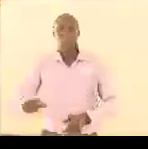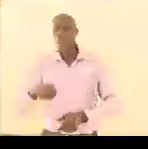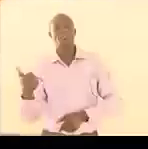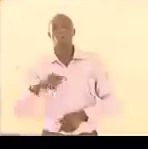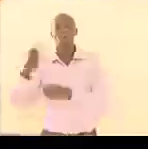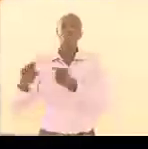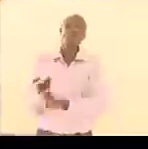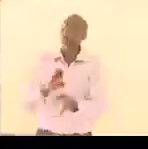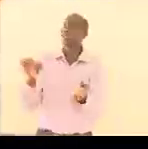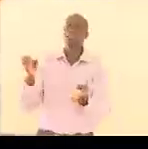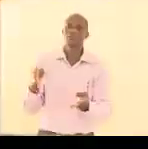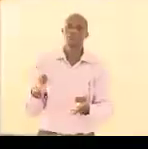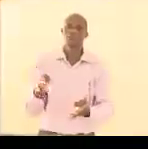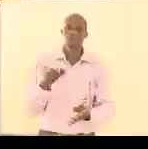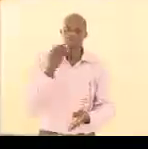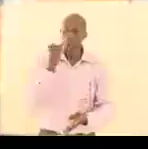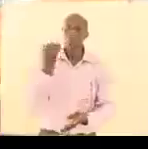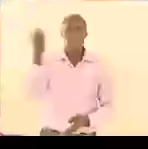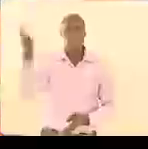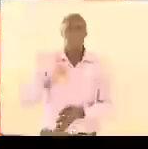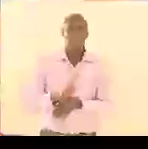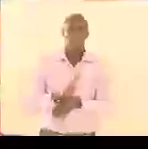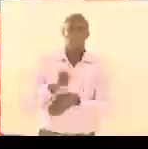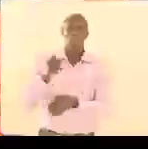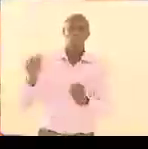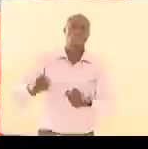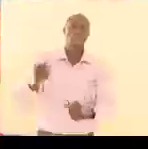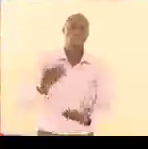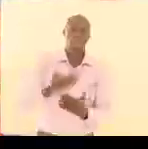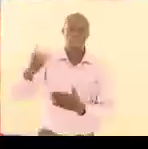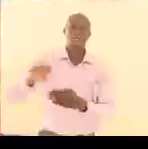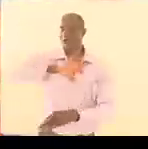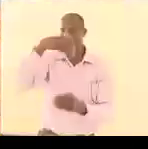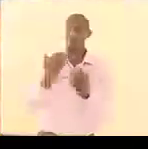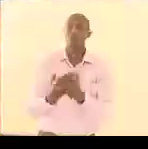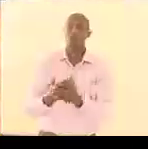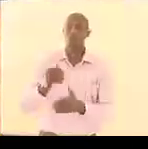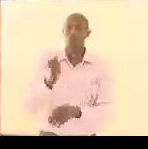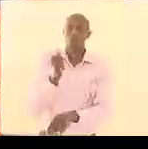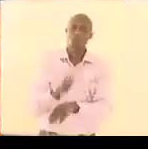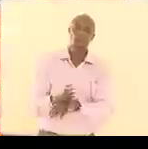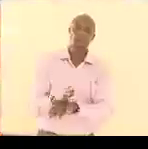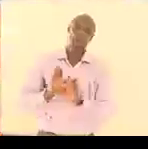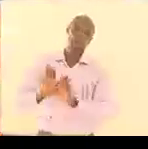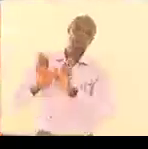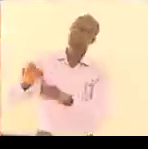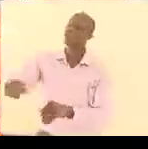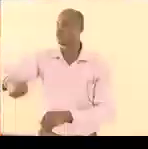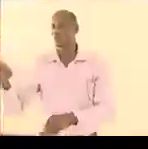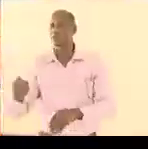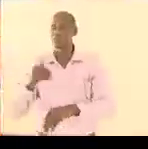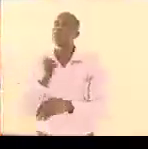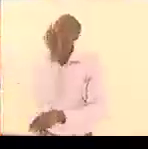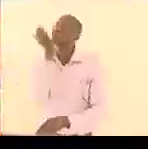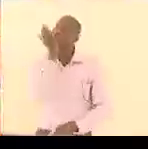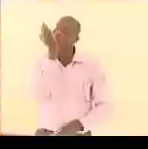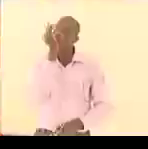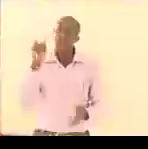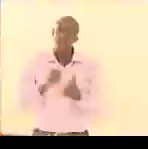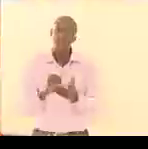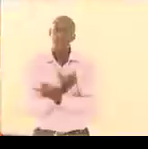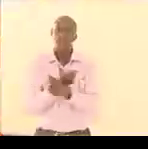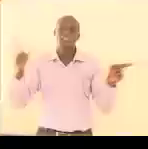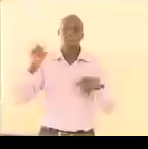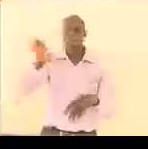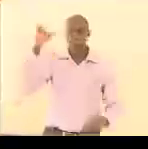let the others climb the hills and go and die is their business because you are a hard worker. So you can buy the whole of Abuja and push all the others into the bush.